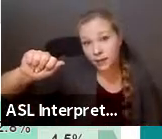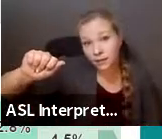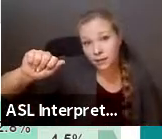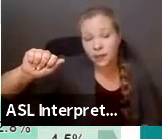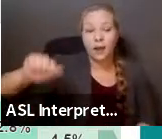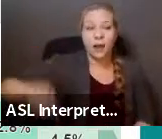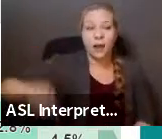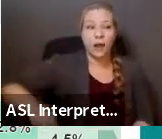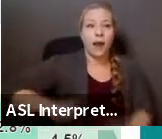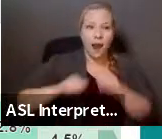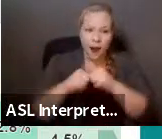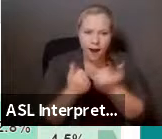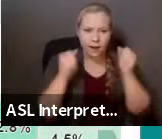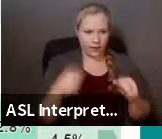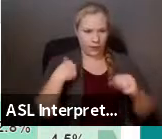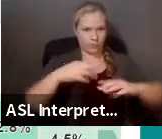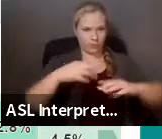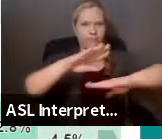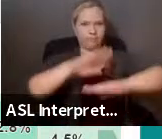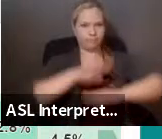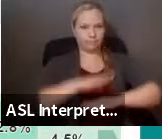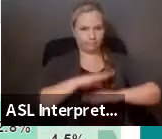truly serve all users